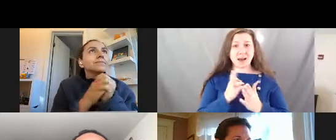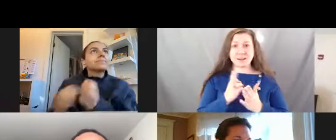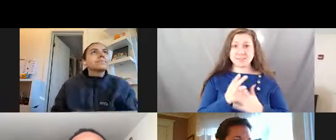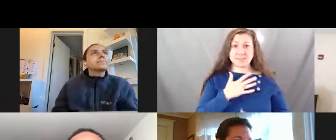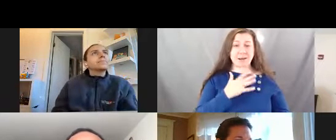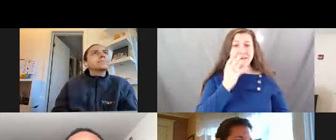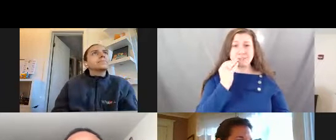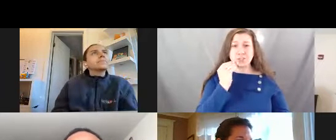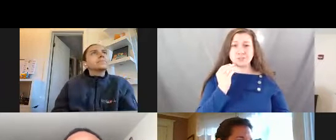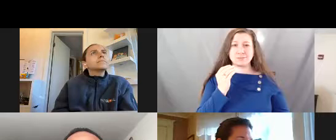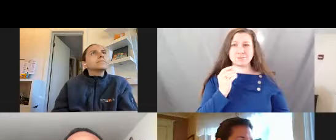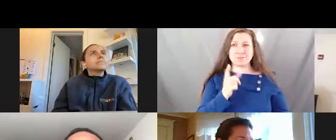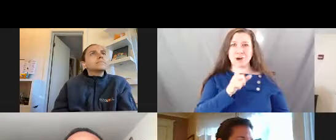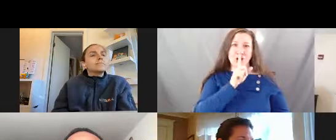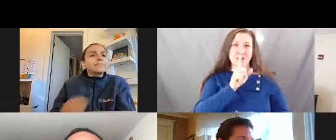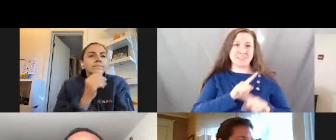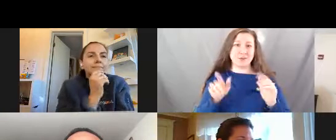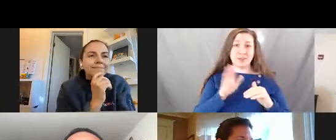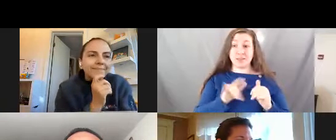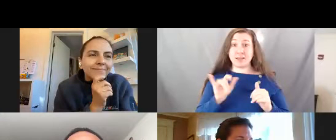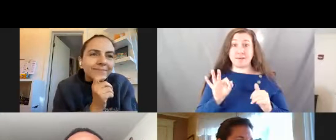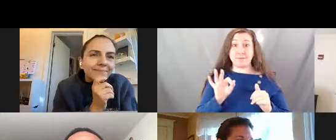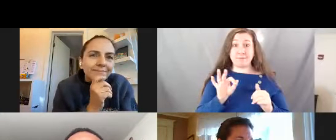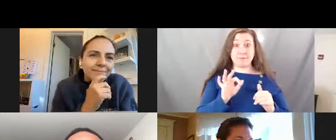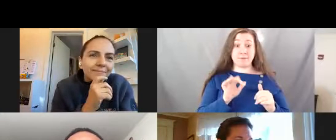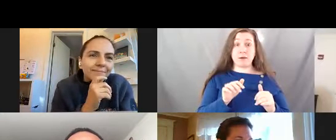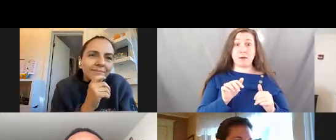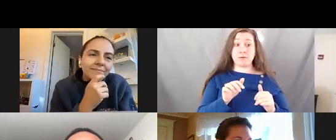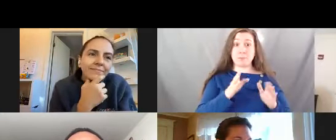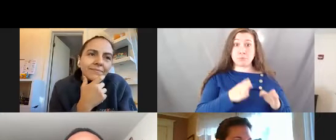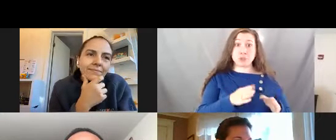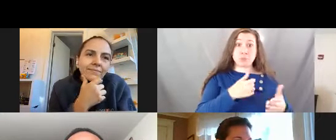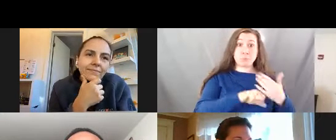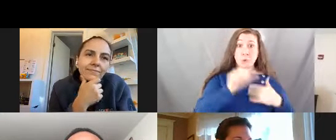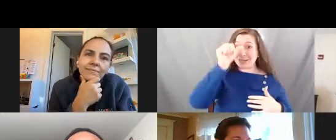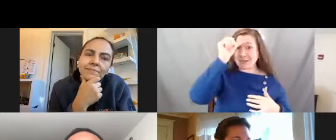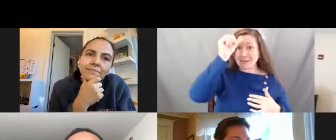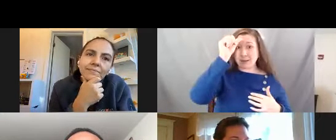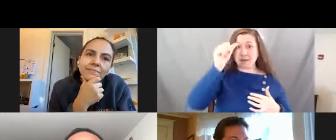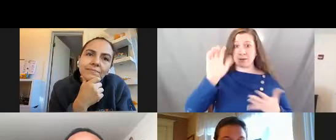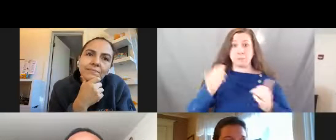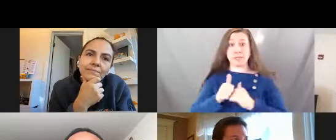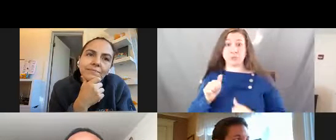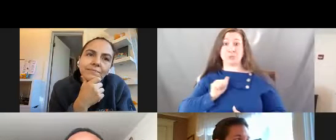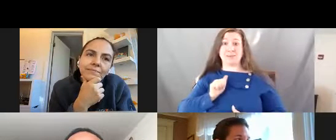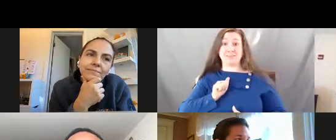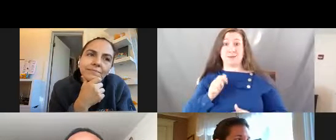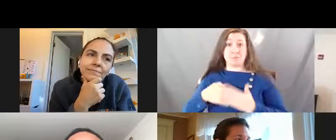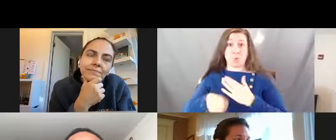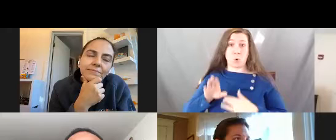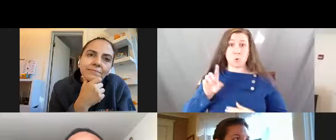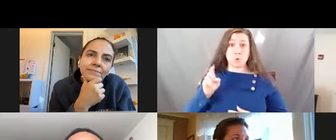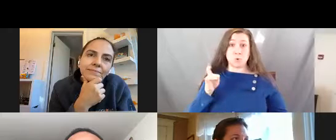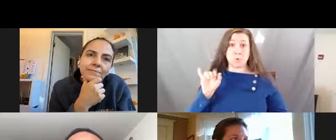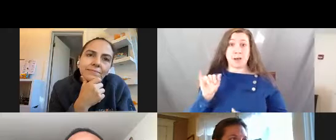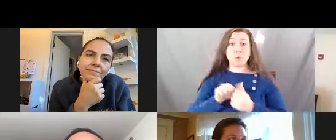experiences will be way different than someone born in India itself, for sure. So even with them, I tend to share what I've been through, and then